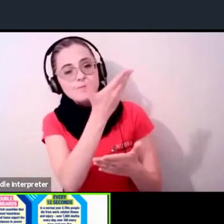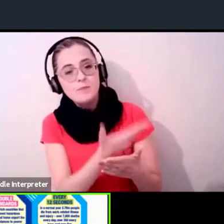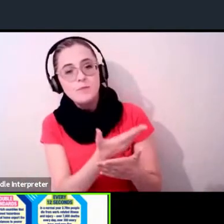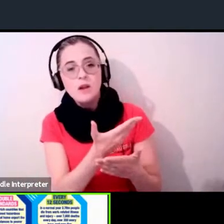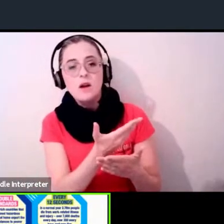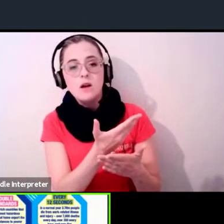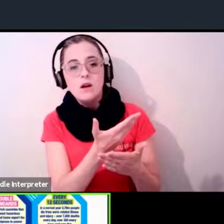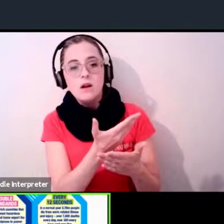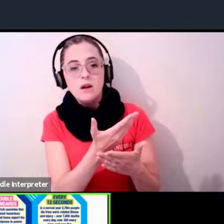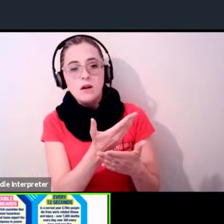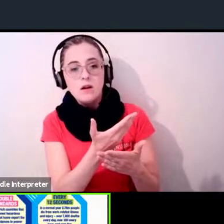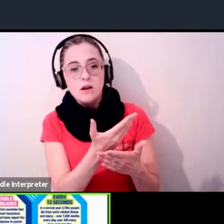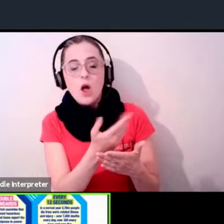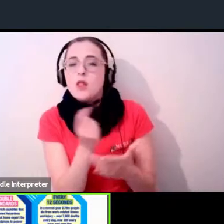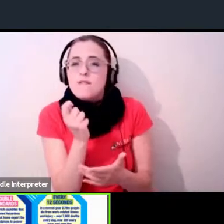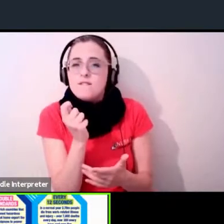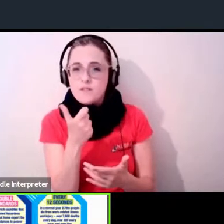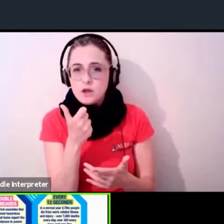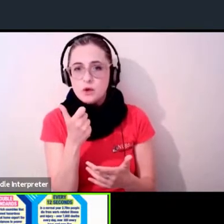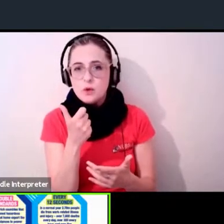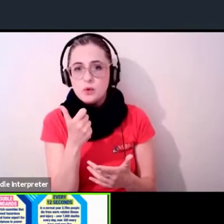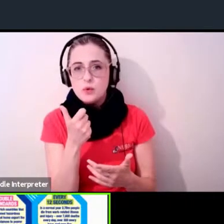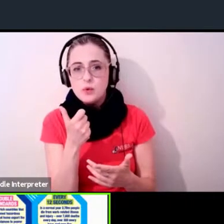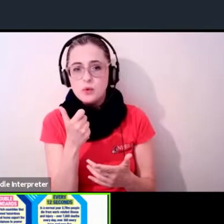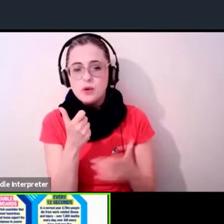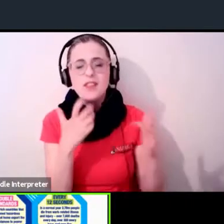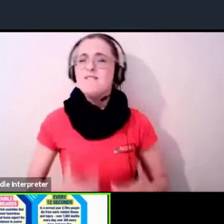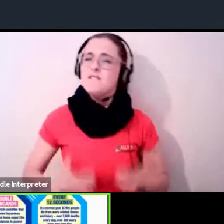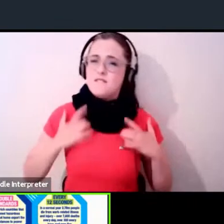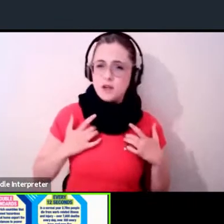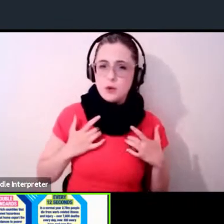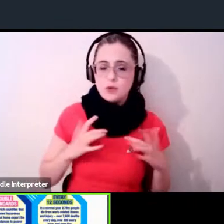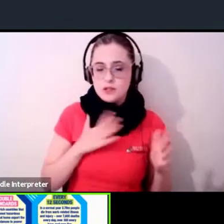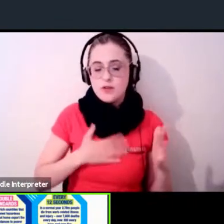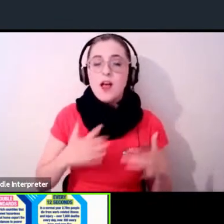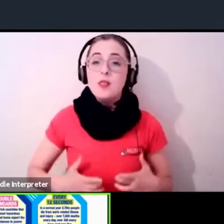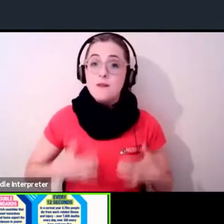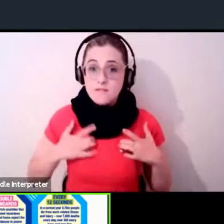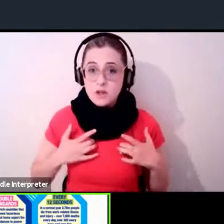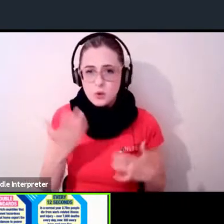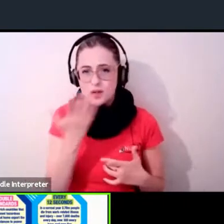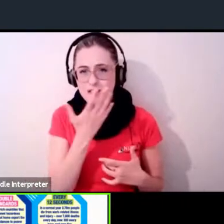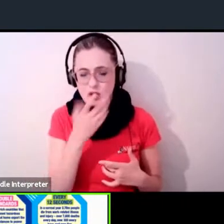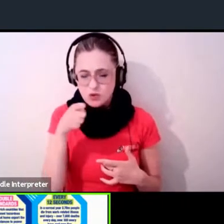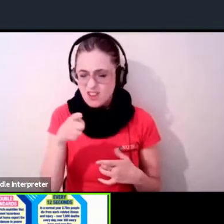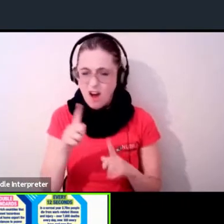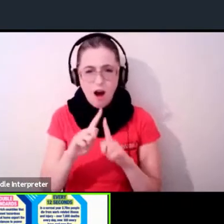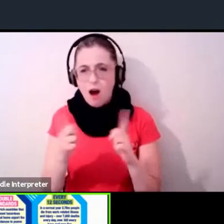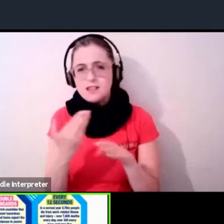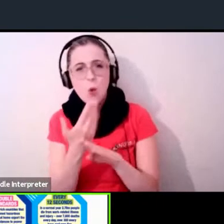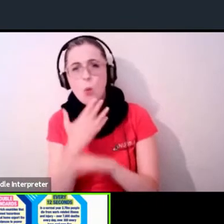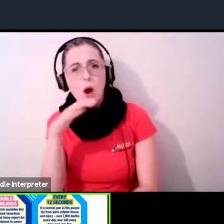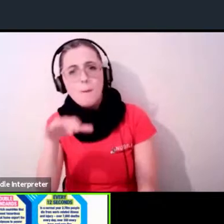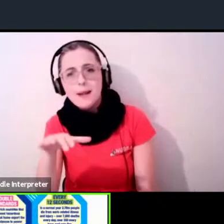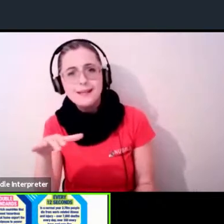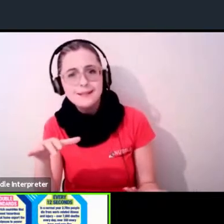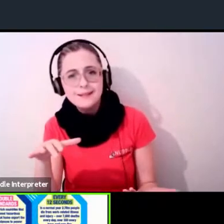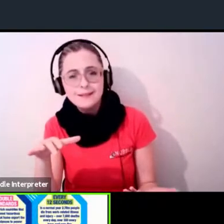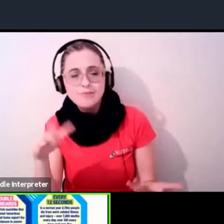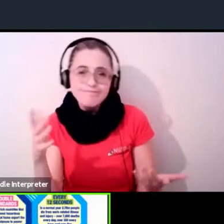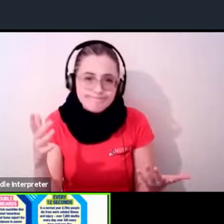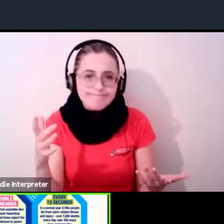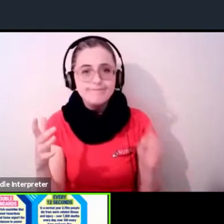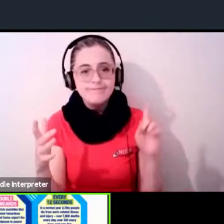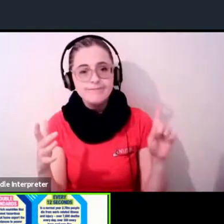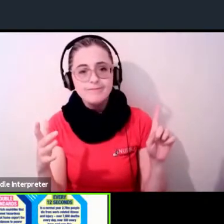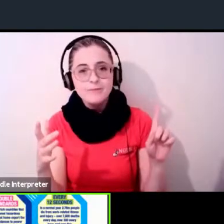view that schools are something different than a workplace. A workplace that needs to be put in place, we need to put